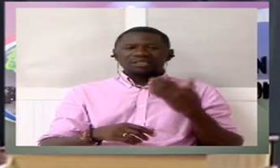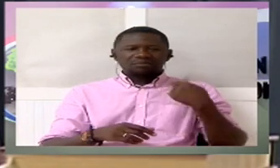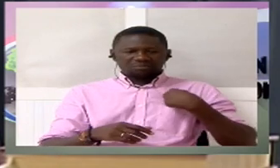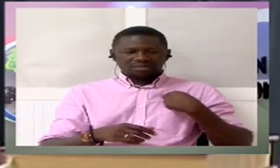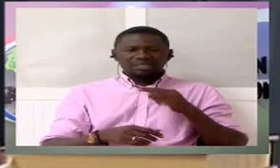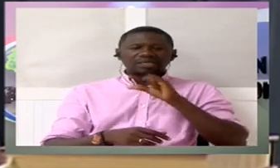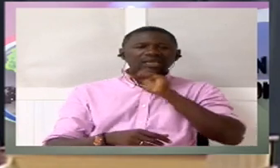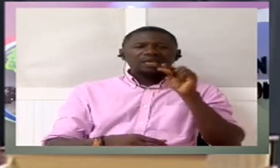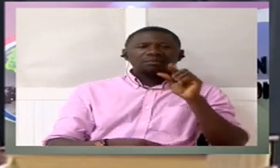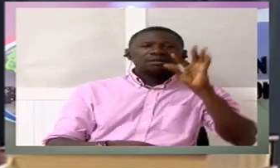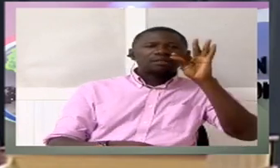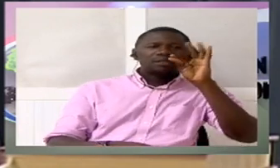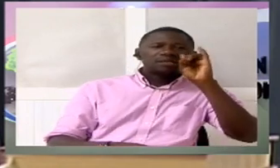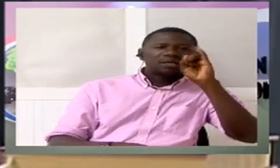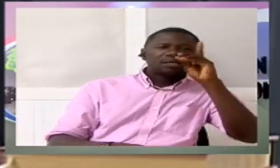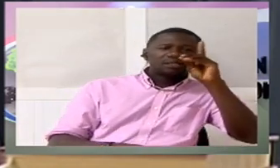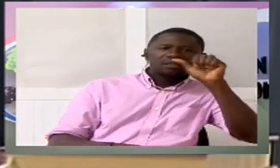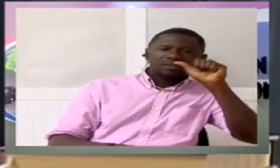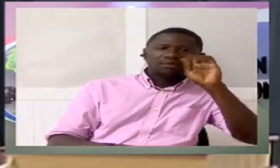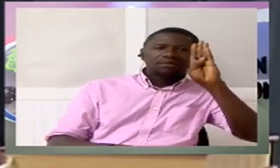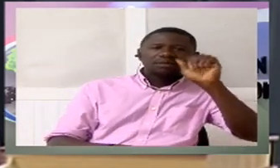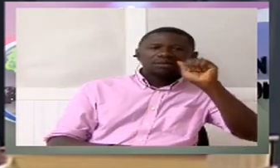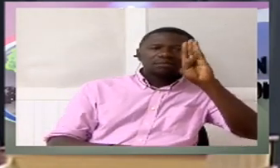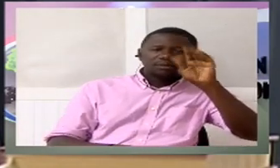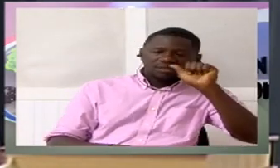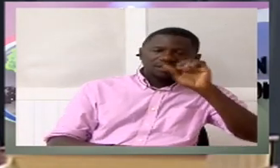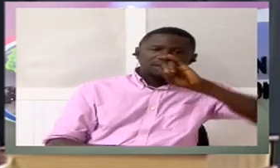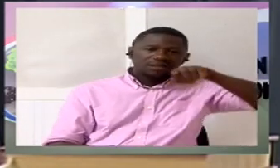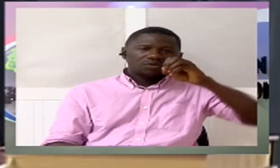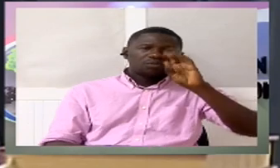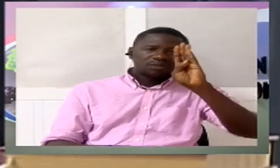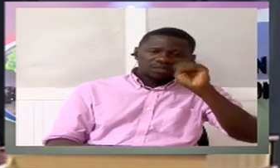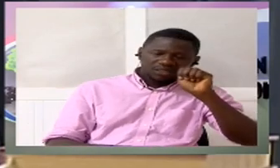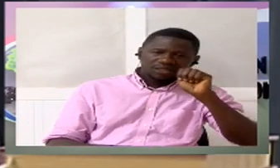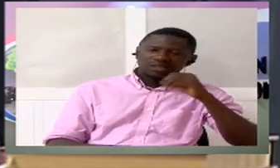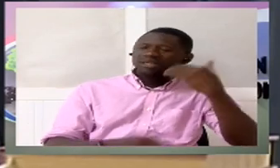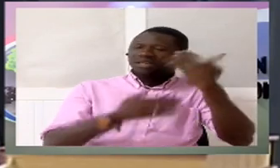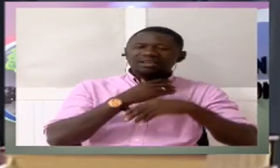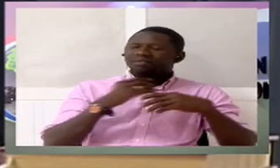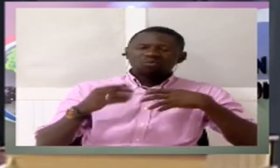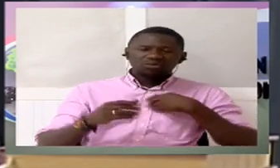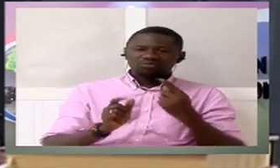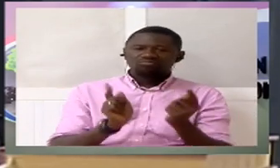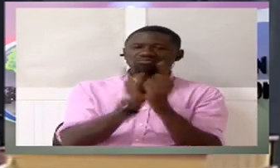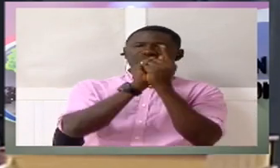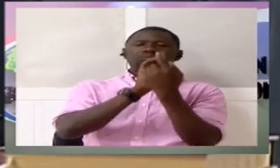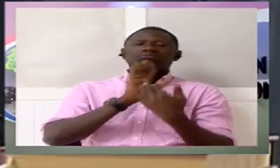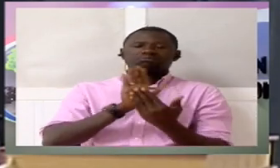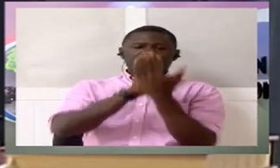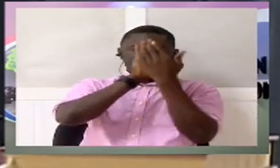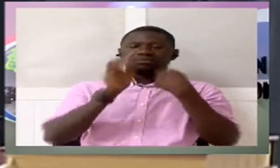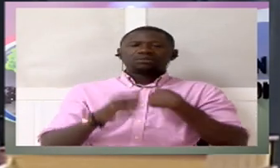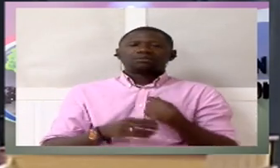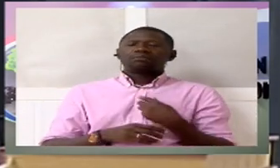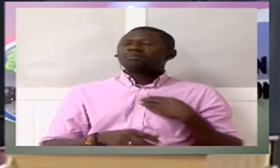tida baba job. Amuka song purkanje. He never accept to meet me. I did that for